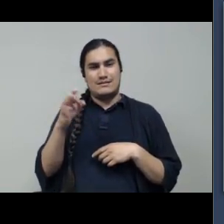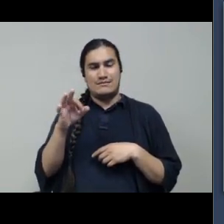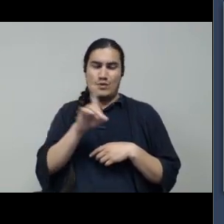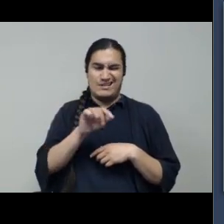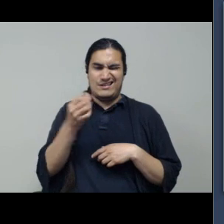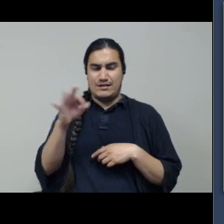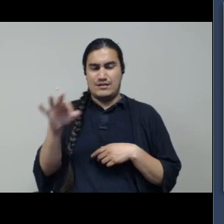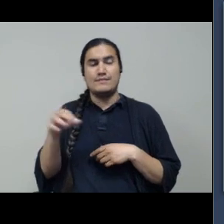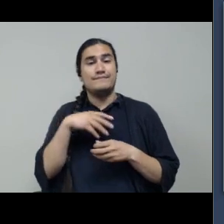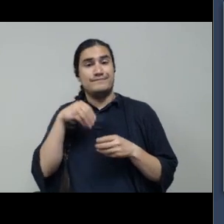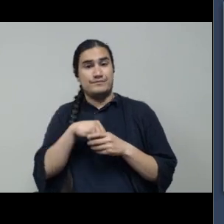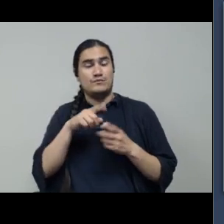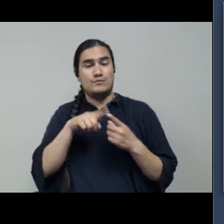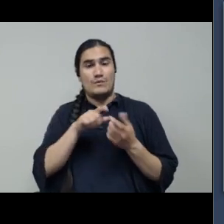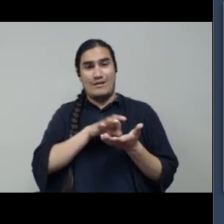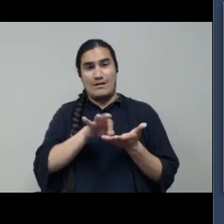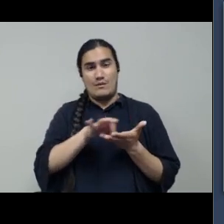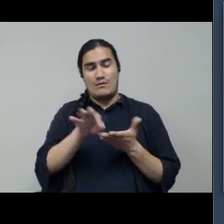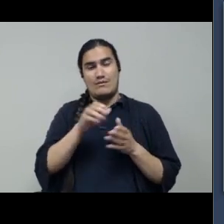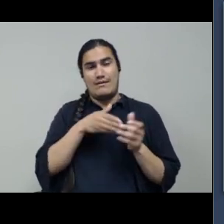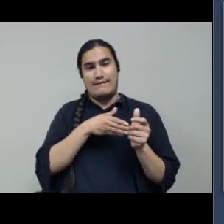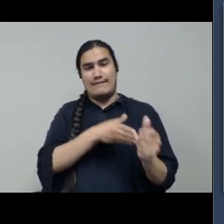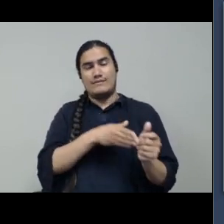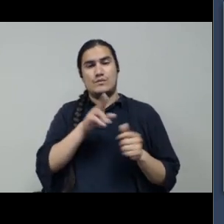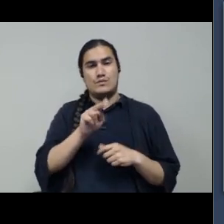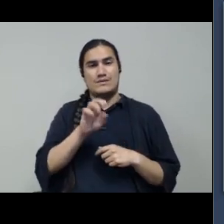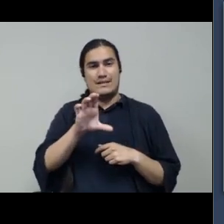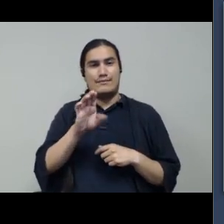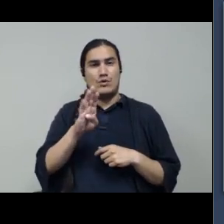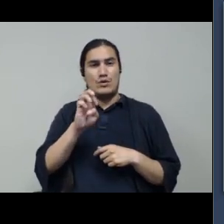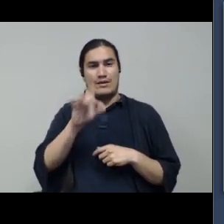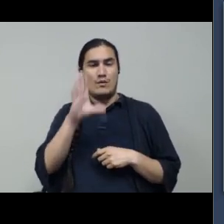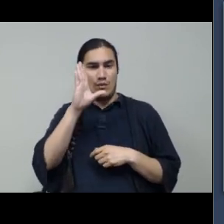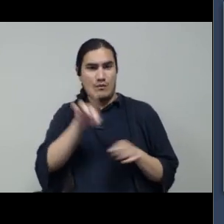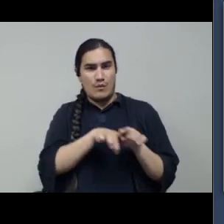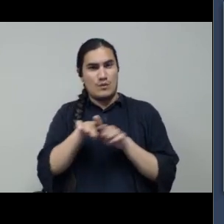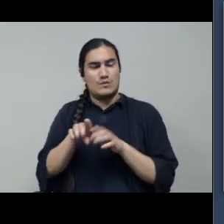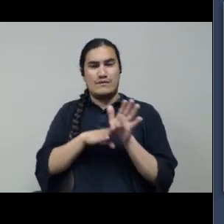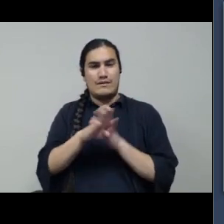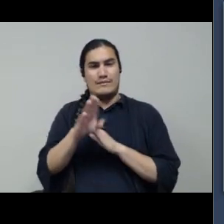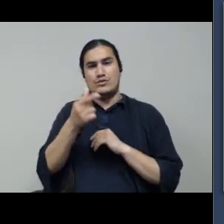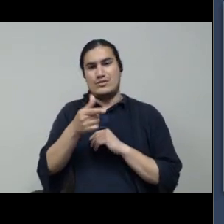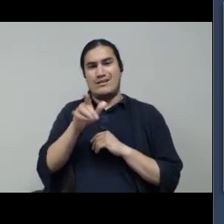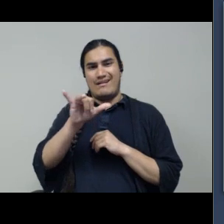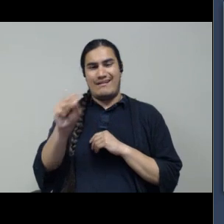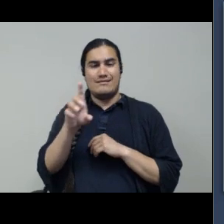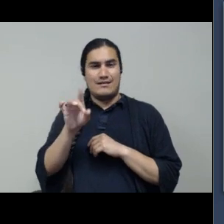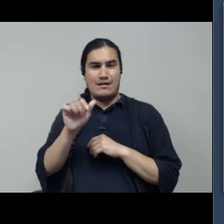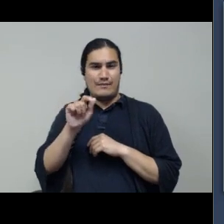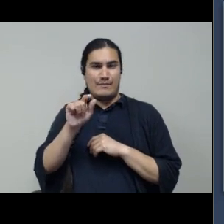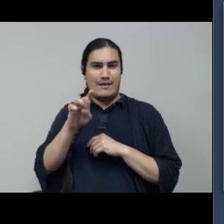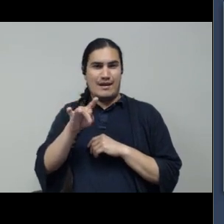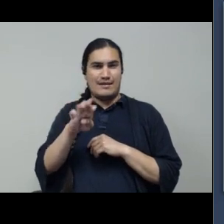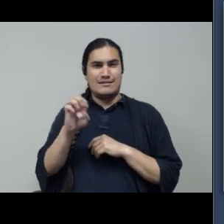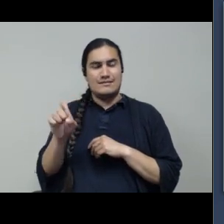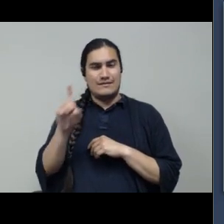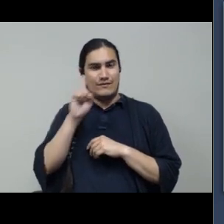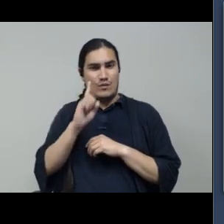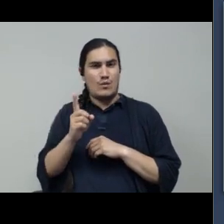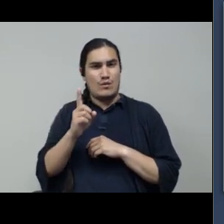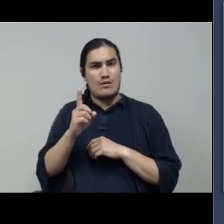to the count guidance, UC Berkeley Safe Trek will also develop a GIS database as a one-stop repository